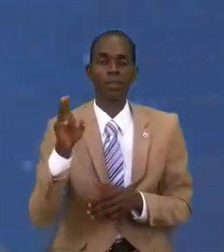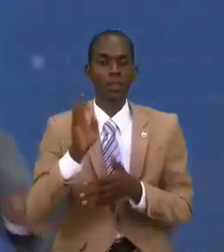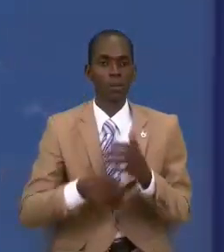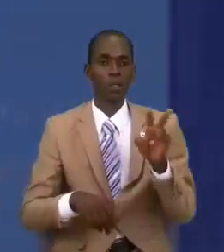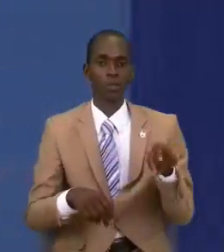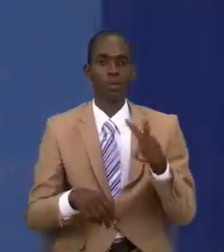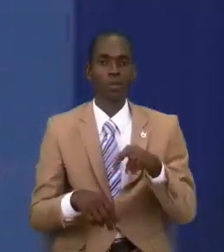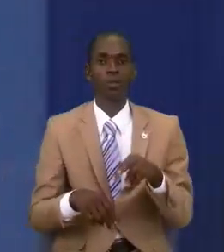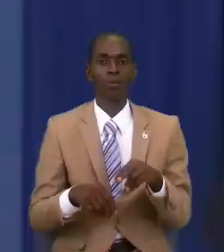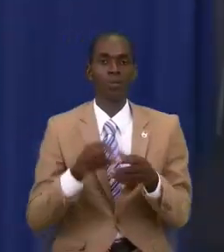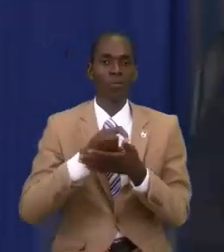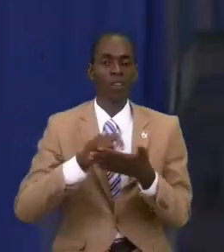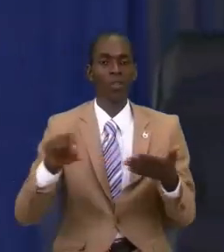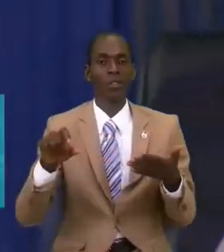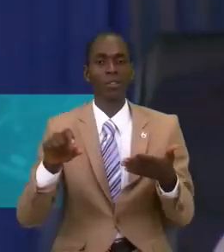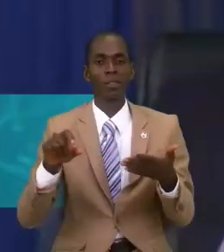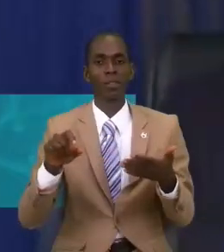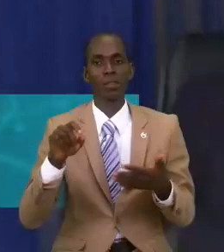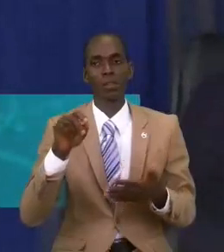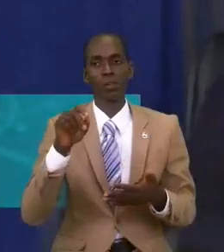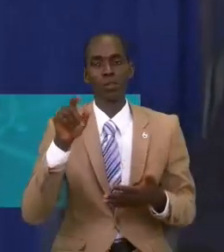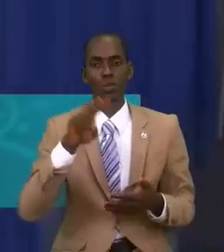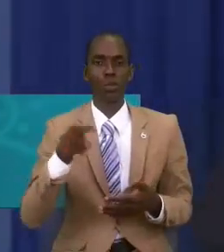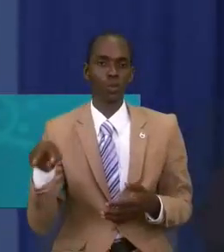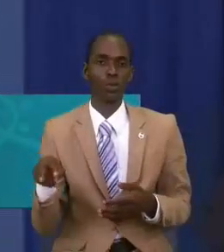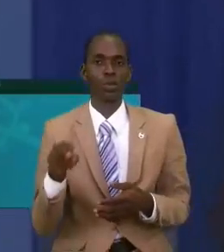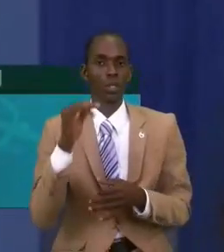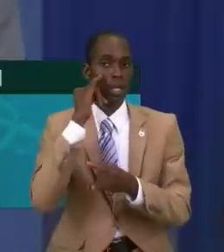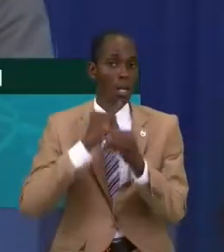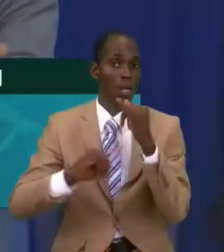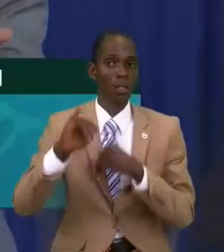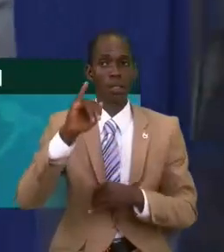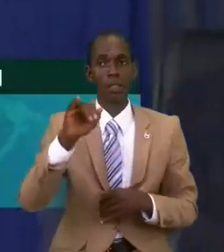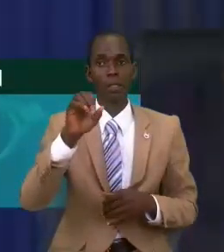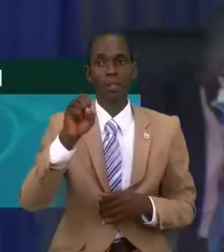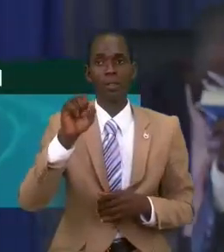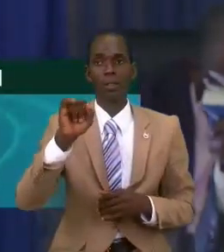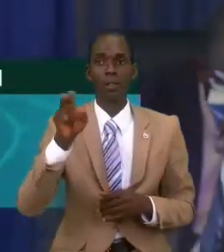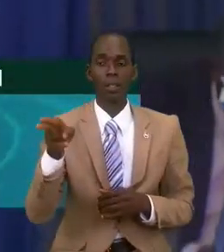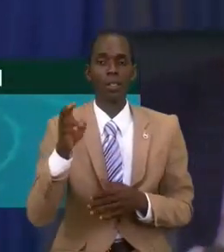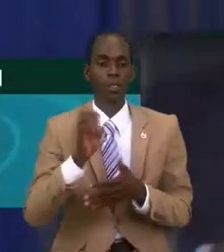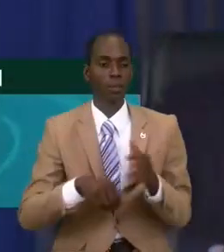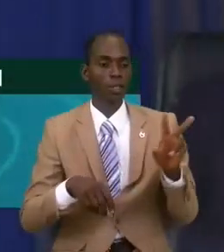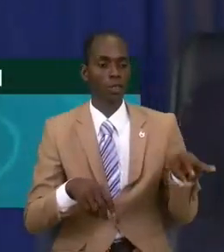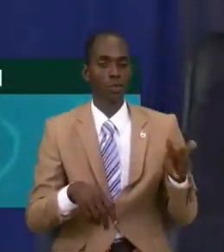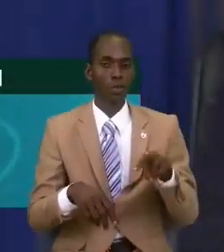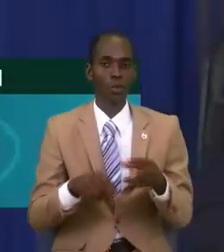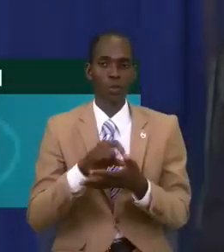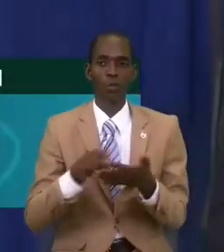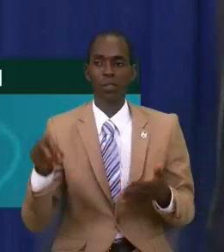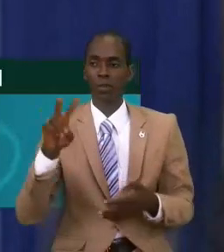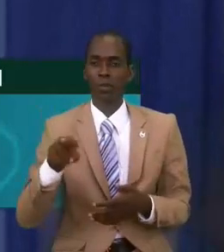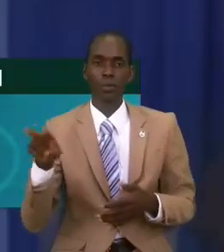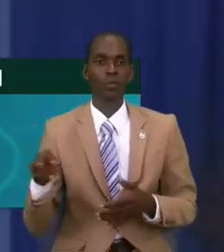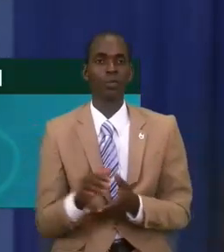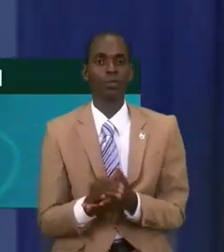22. Isaiah chapter 22, and we're looking at verse 22. It says, "And the key of the house